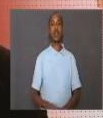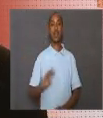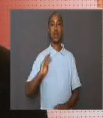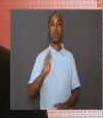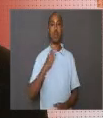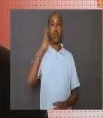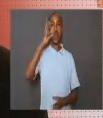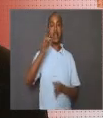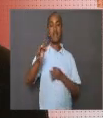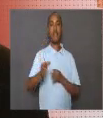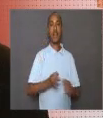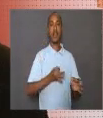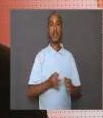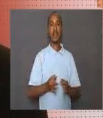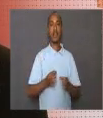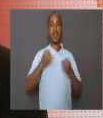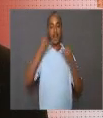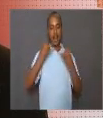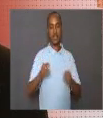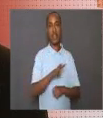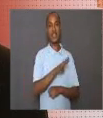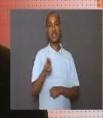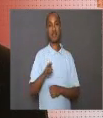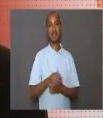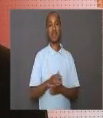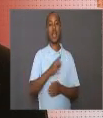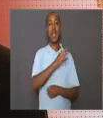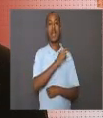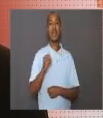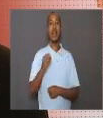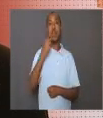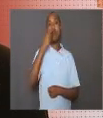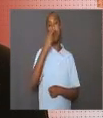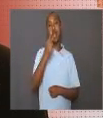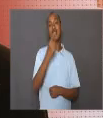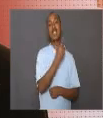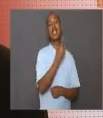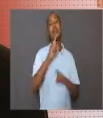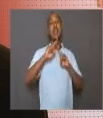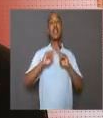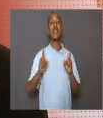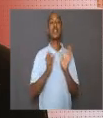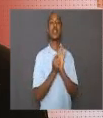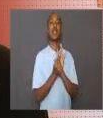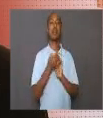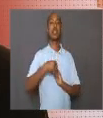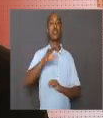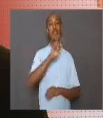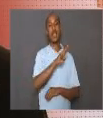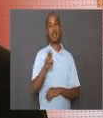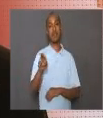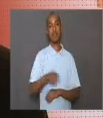will define them, classify them, and look at some different examples of